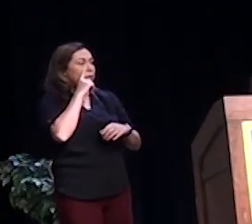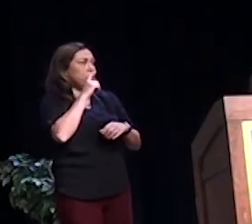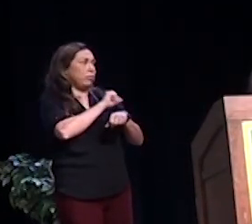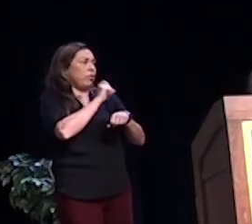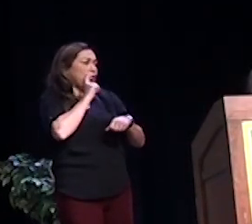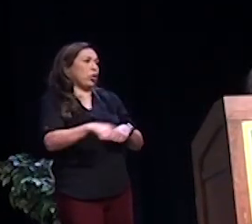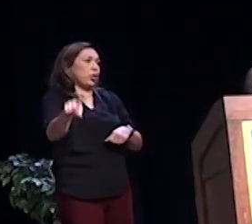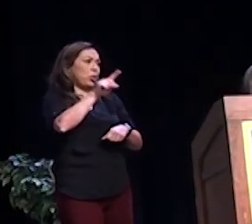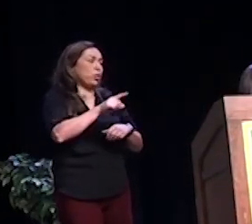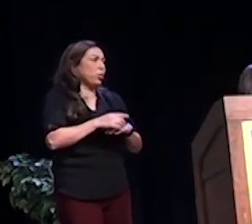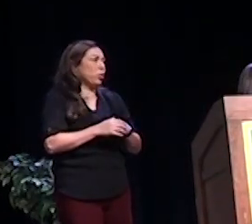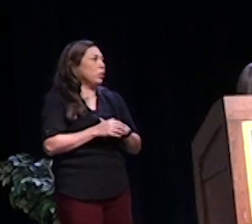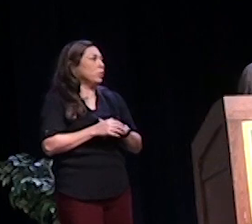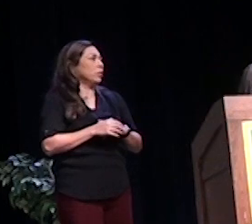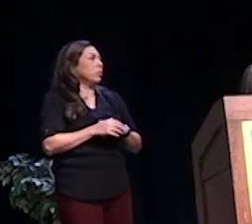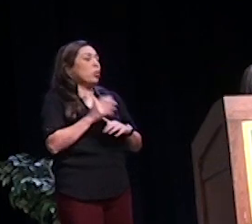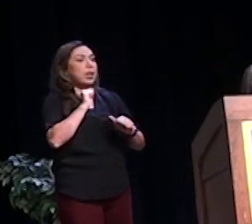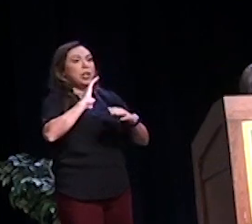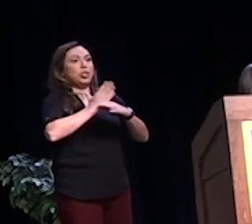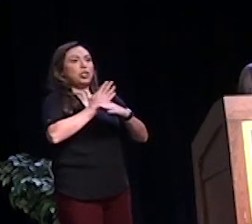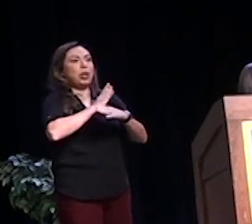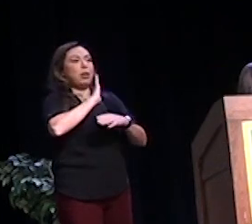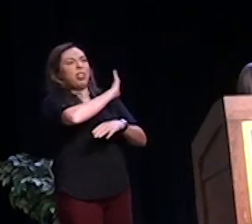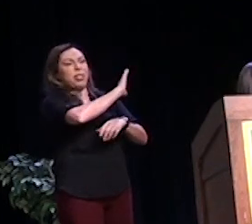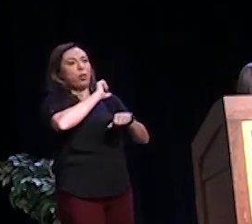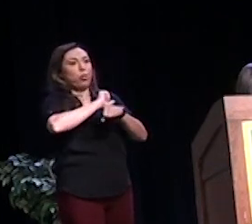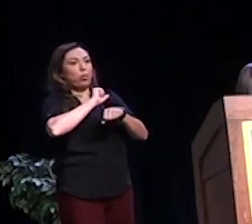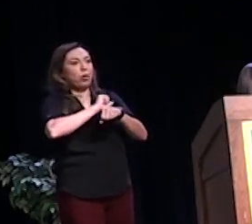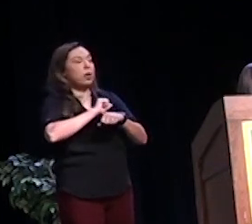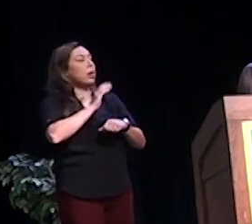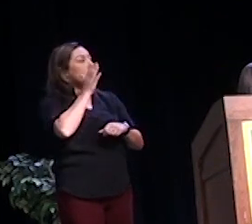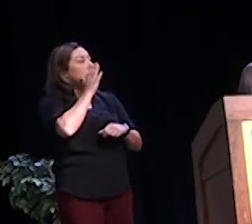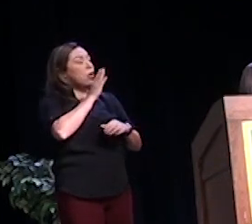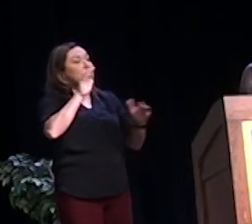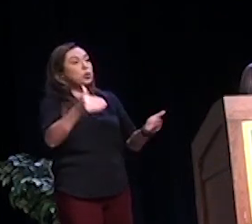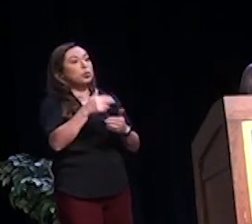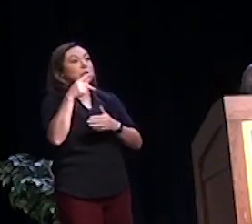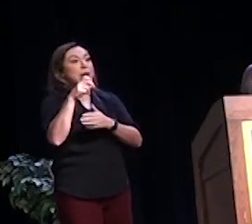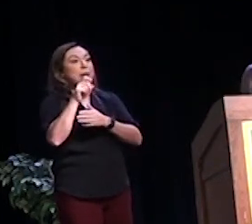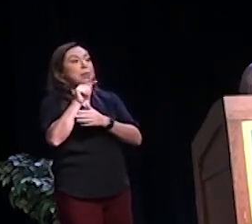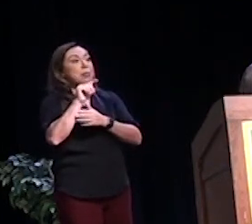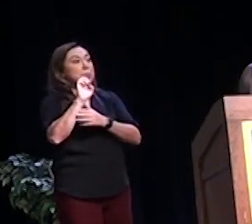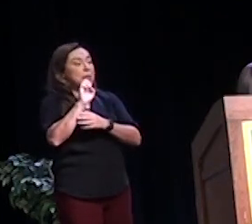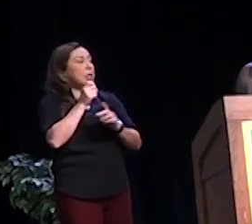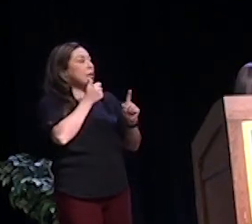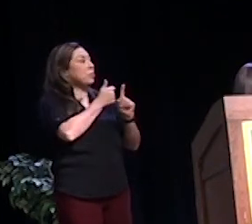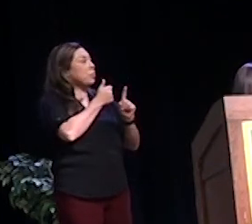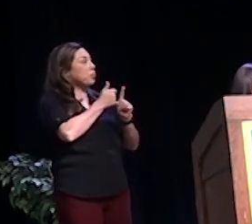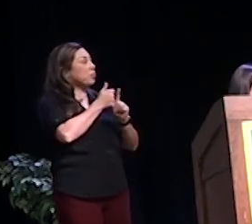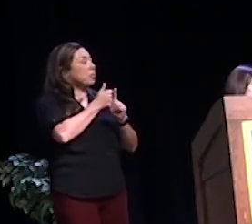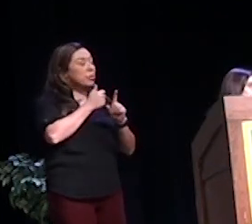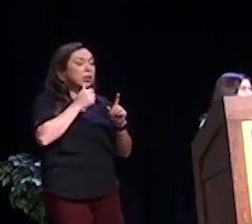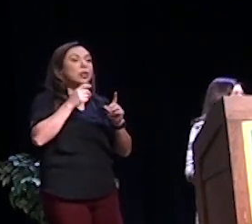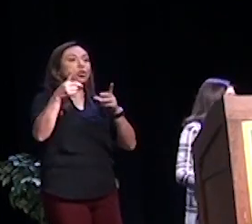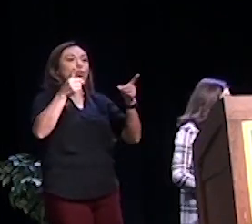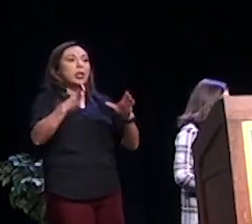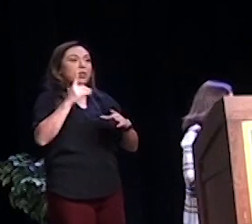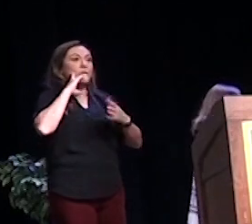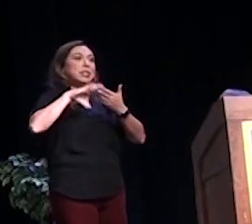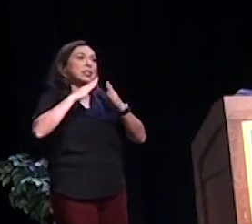of you. So we can share their work. So I'll first introduce Pete Alanis, the Executive Director of our San Antonio Housing